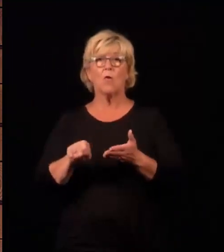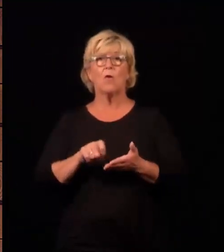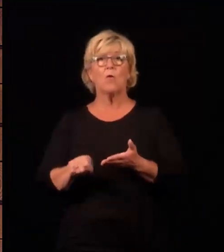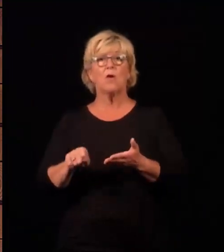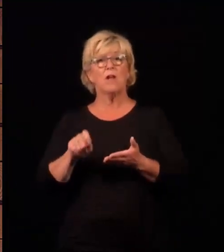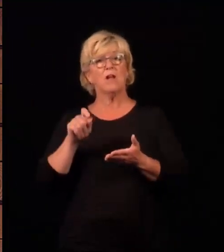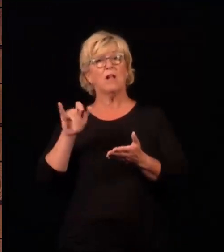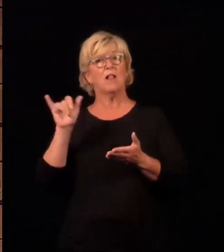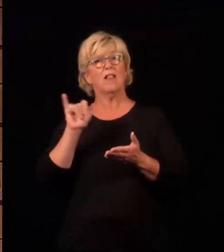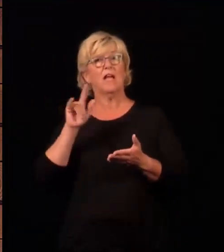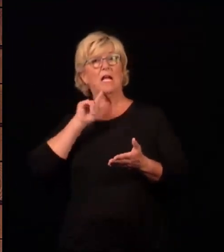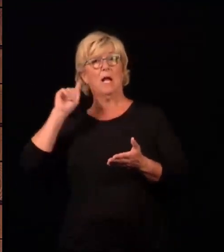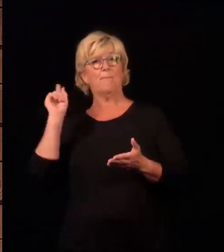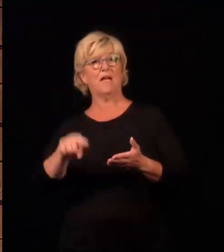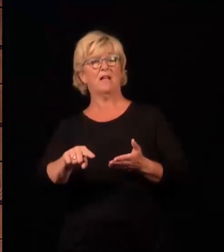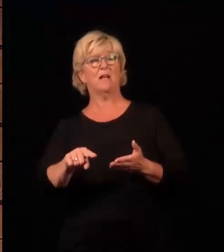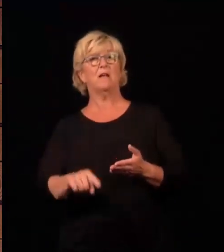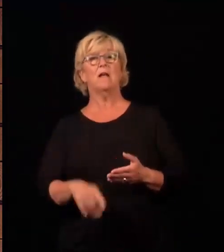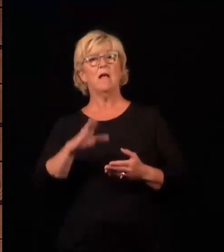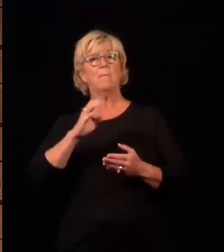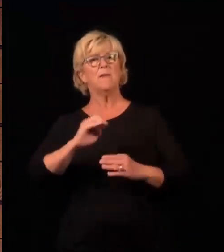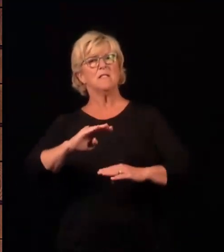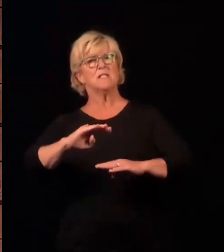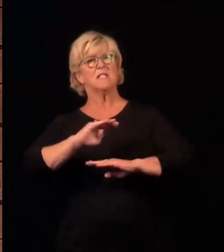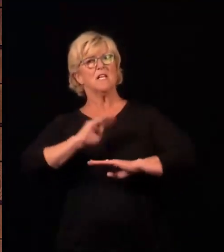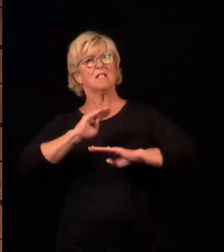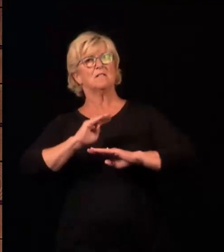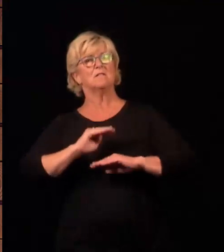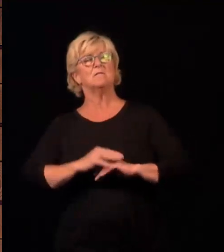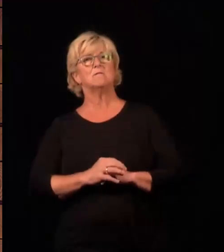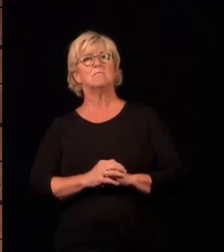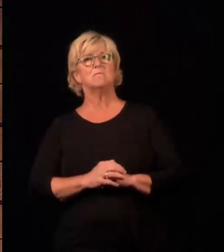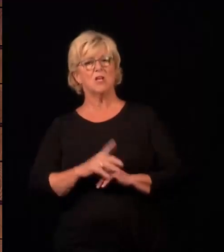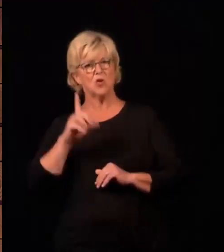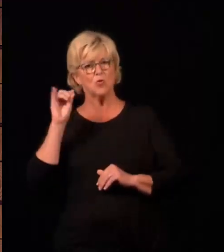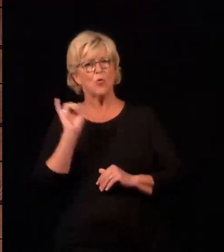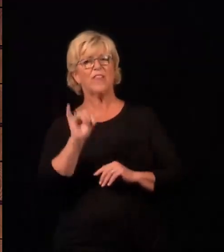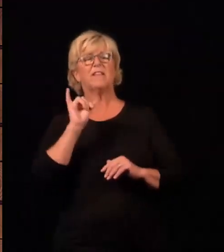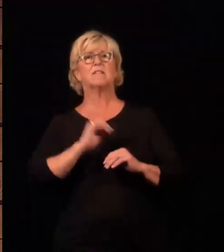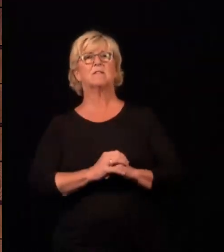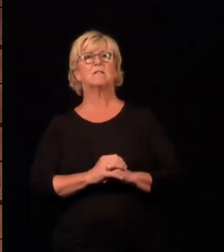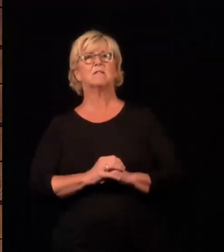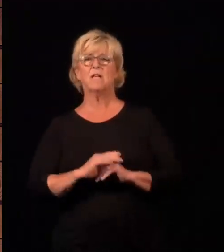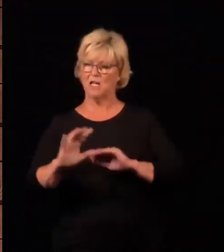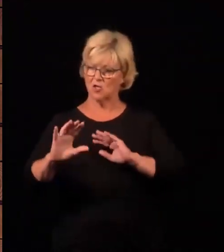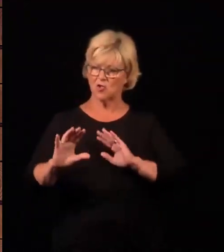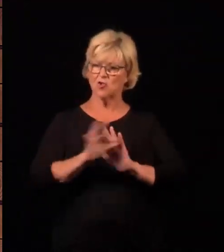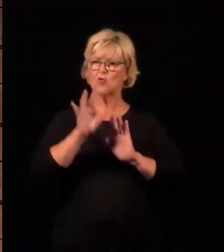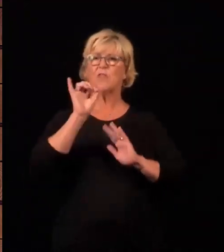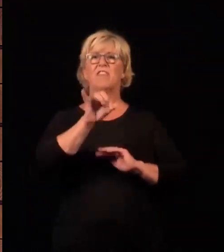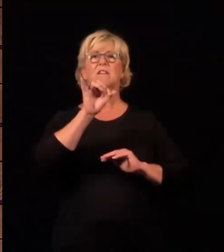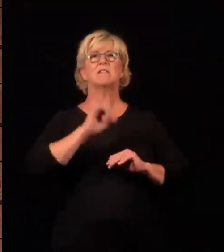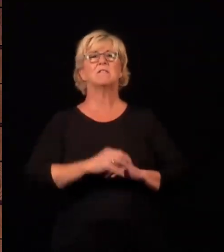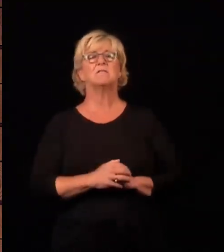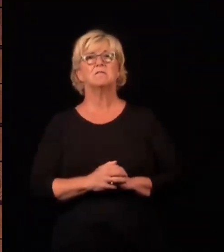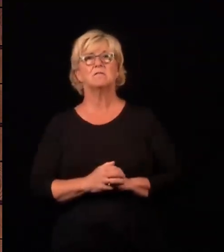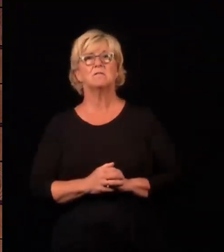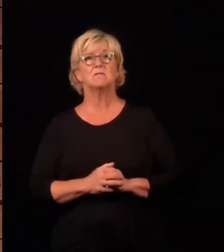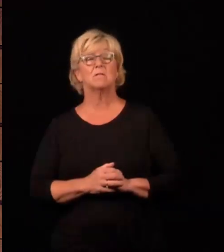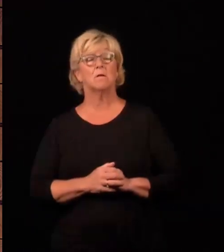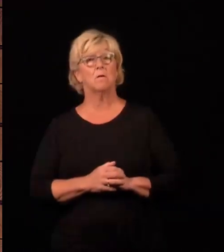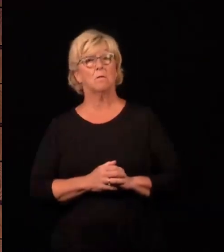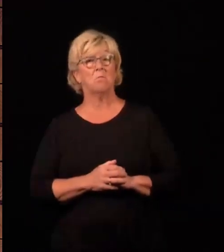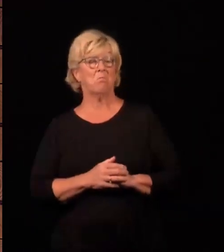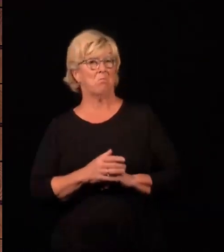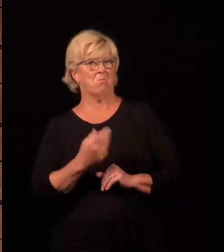of a command. Be content. Do this. Choose this. Now, you